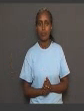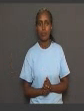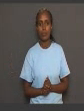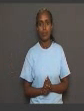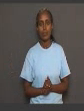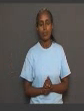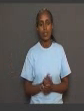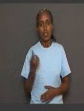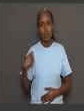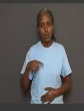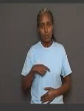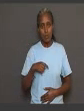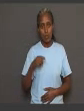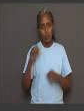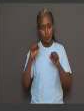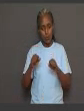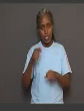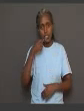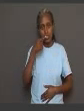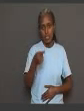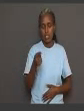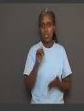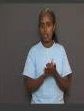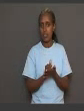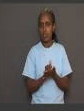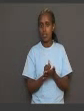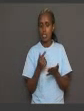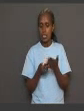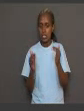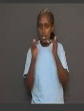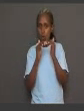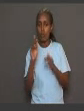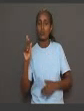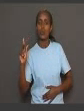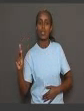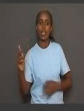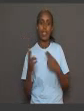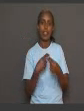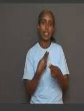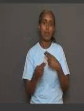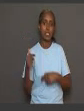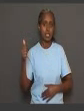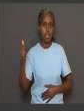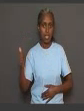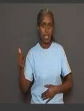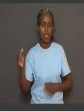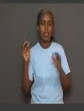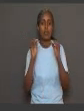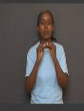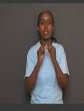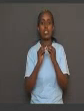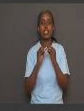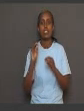Alternately, we could say that it is equal to k times A